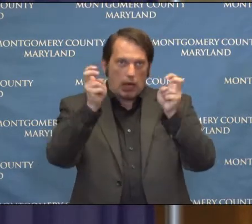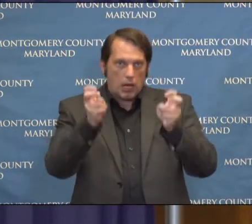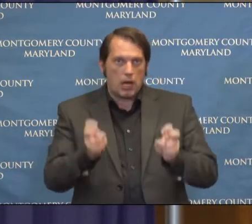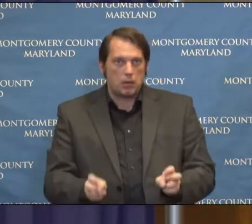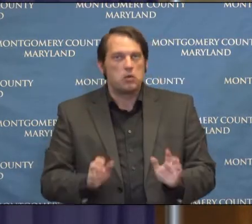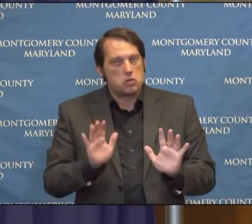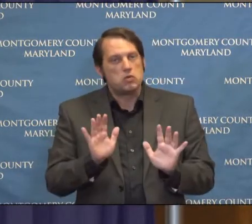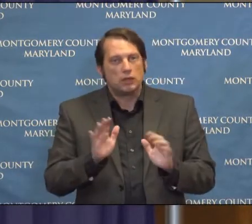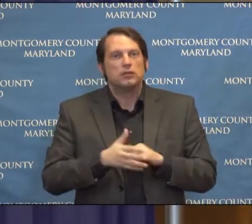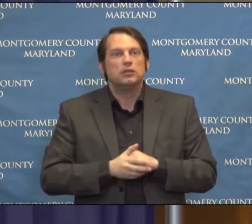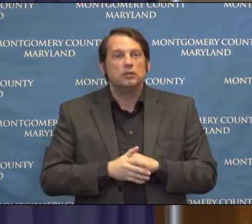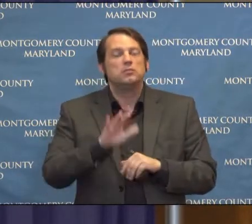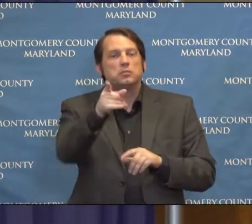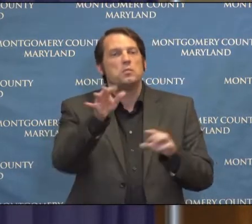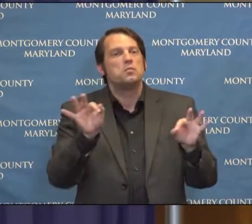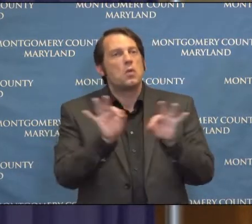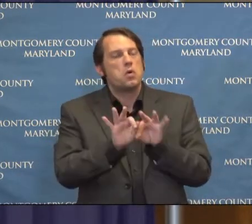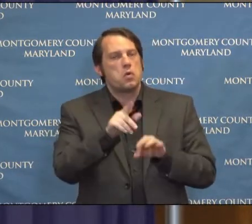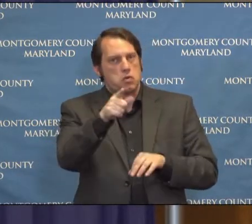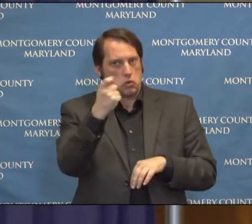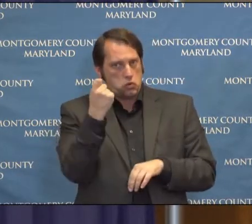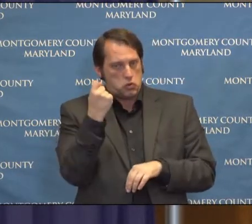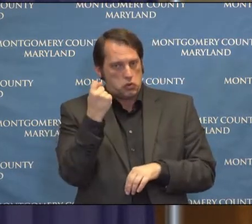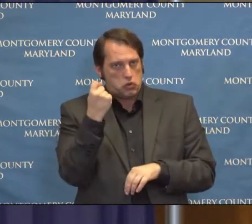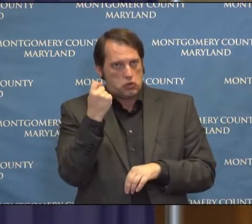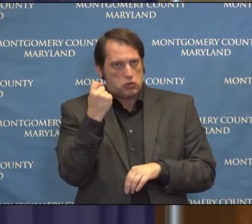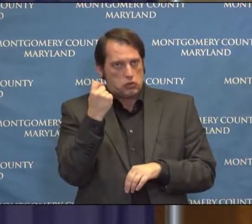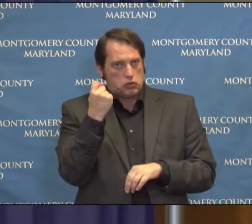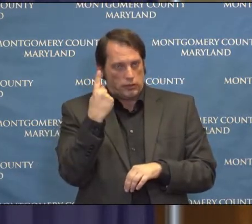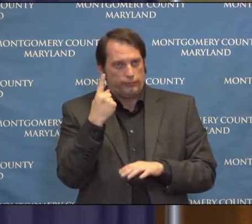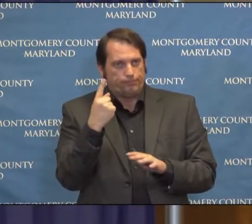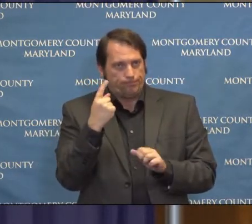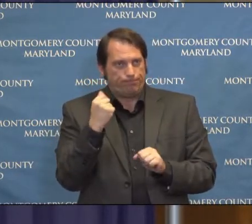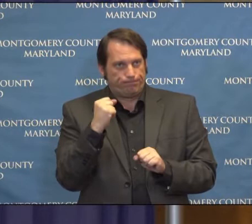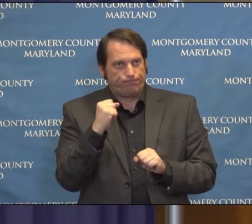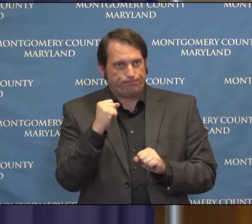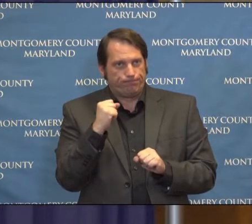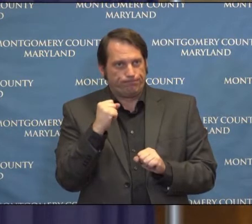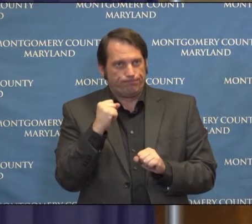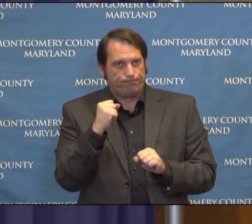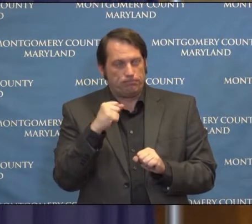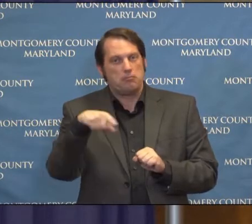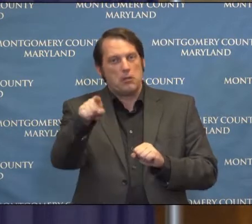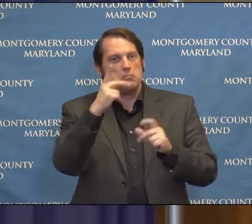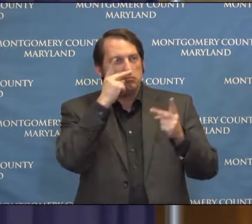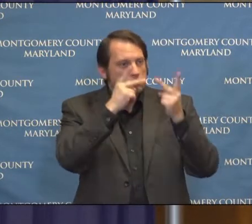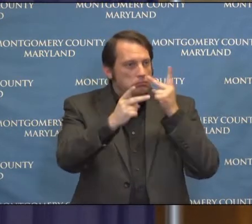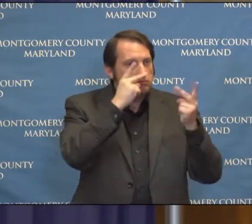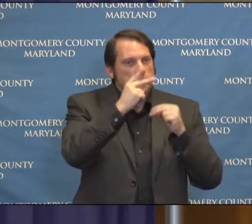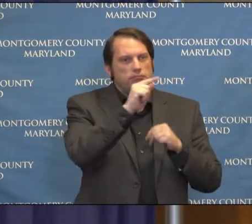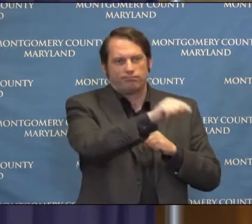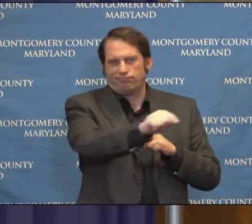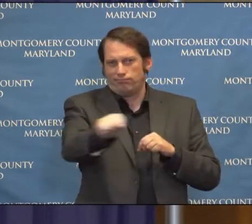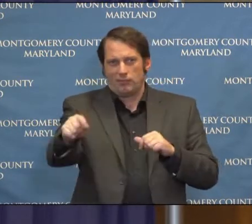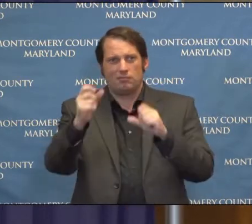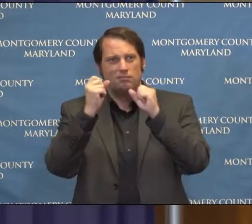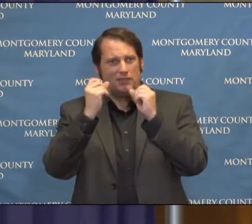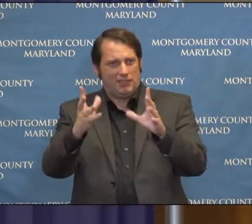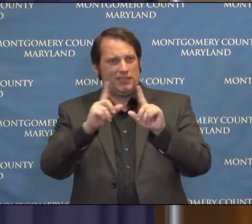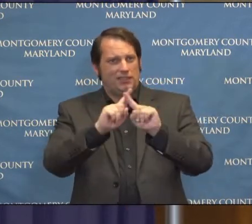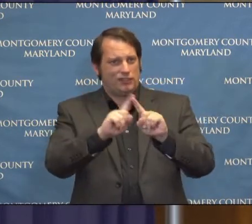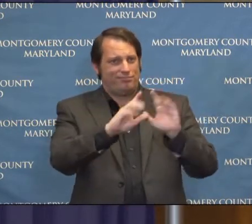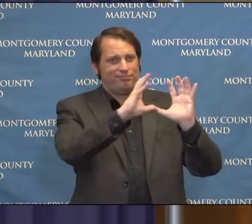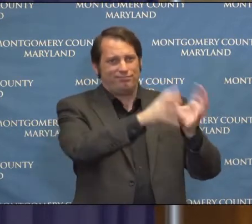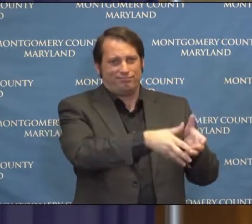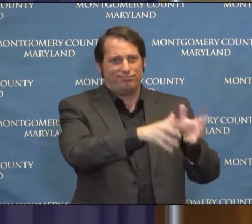seen across society, across demographic groups, cases of COVID-19. Where we've seen significant